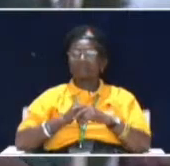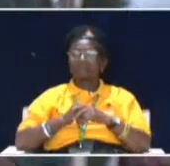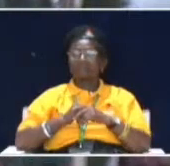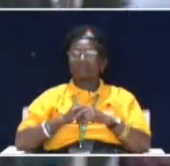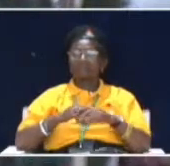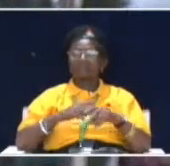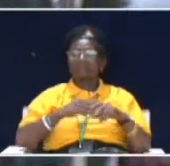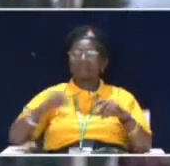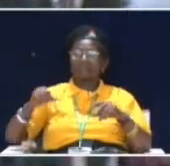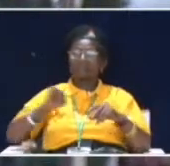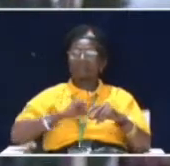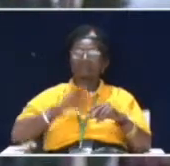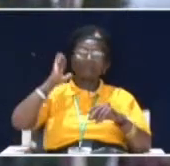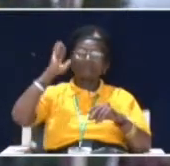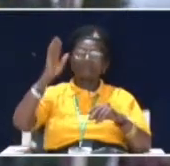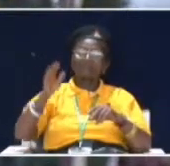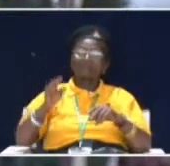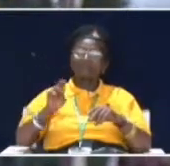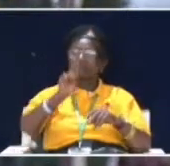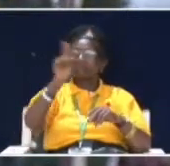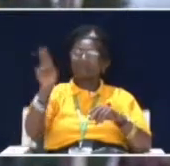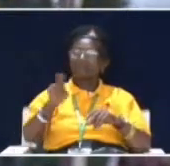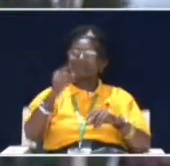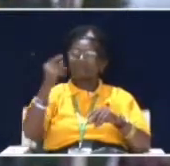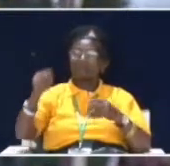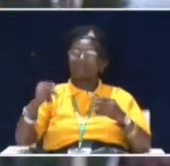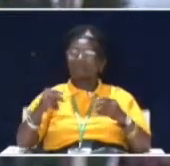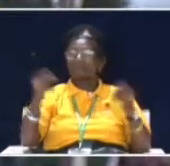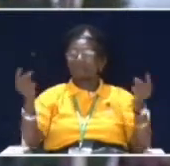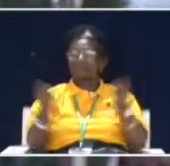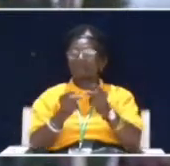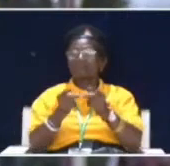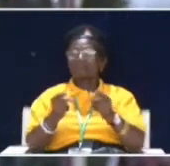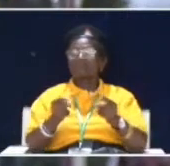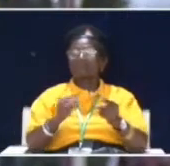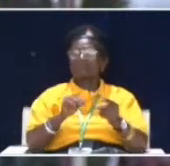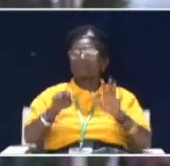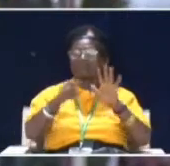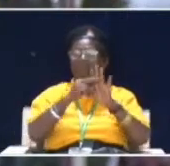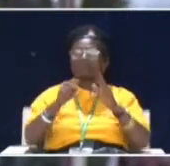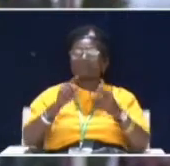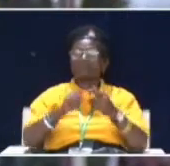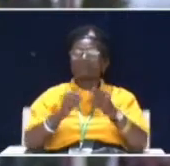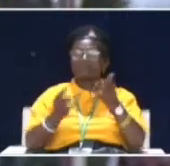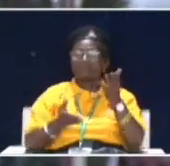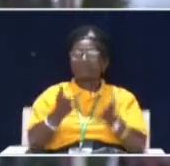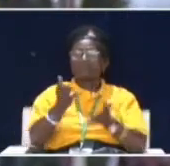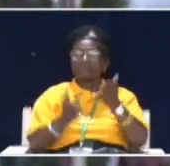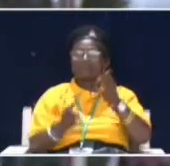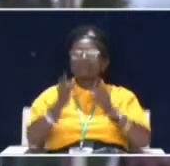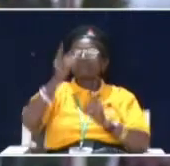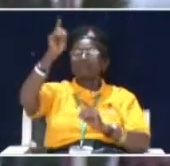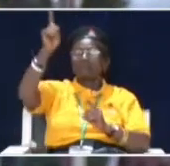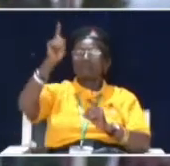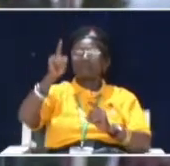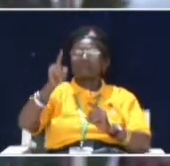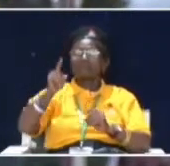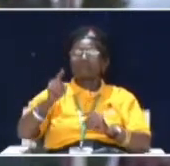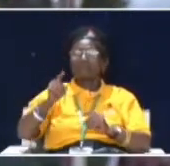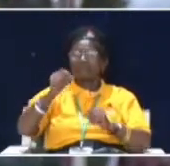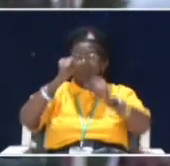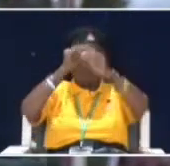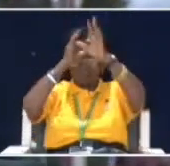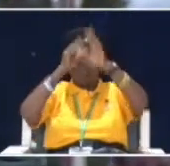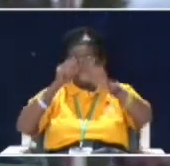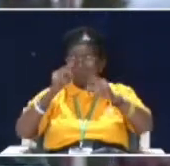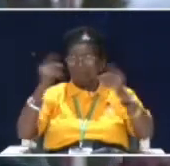And I will use the position to serve you. Má sì lo ipò náà láti sìn ọ́. Father, promote me.